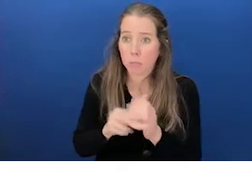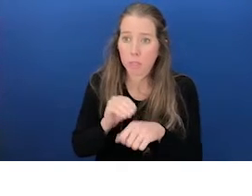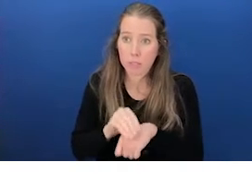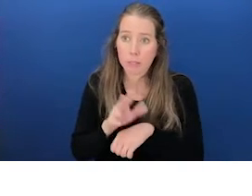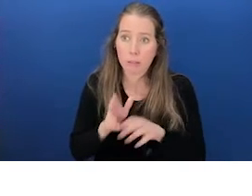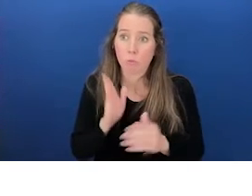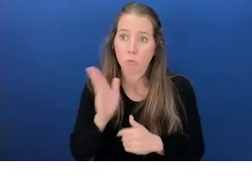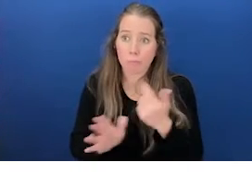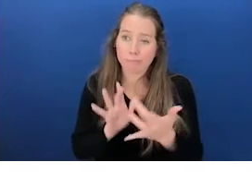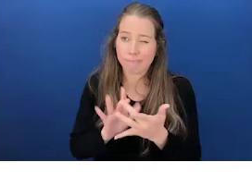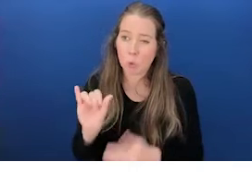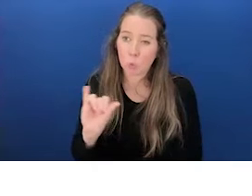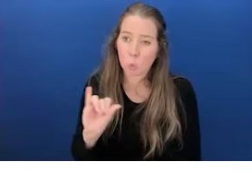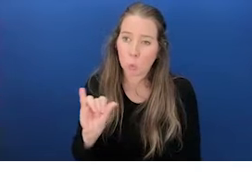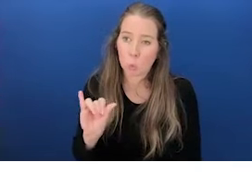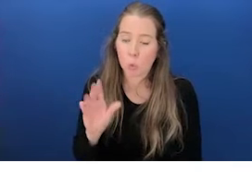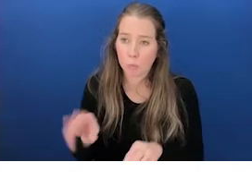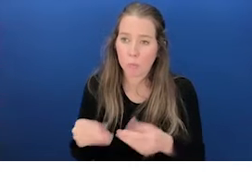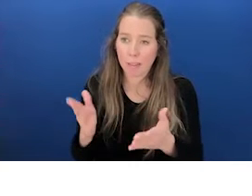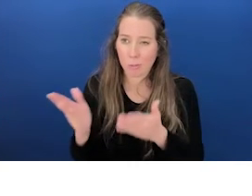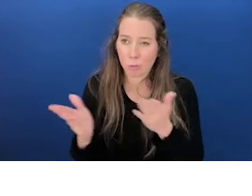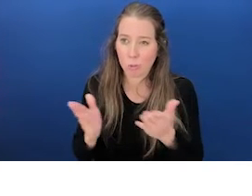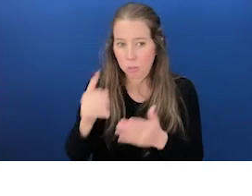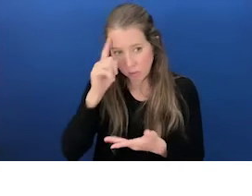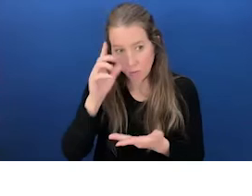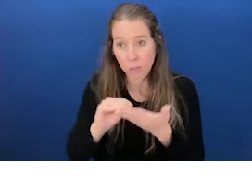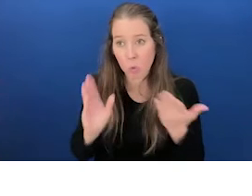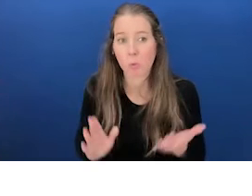reach out as well to provide those services to the students.